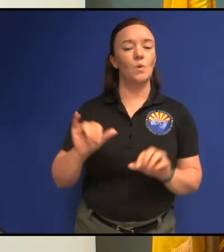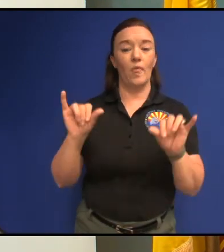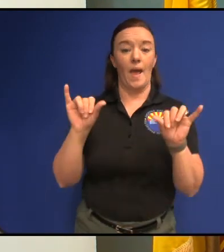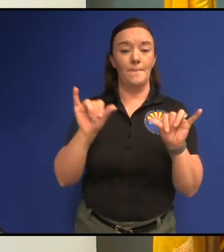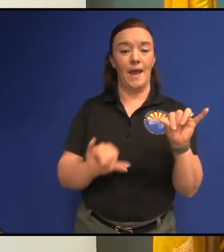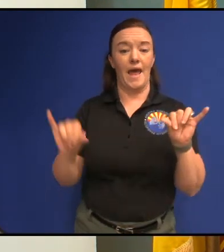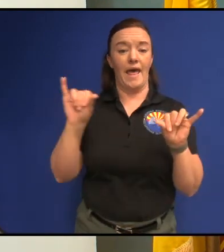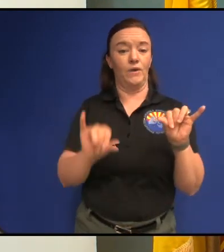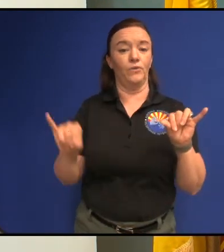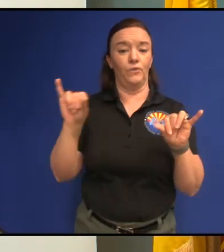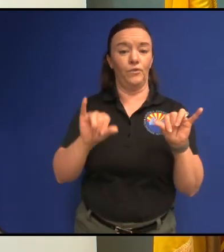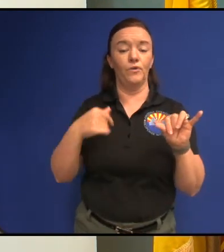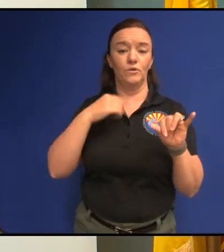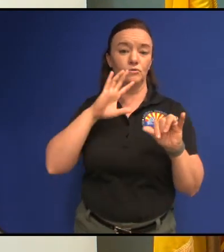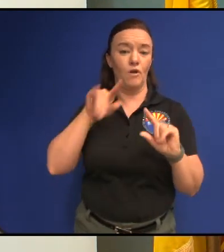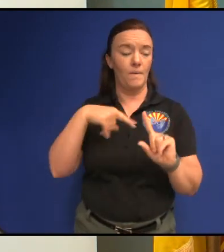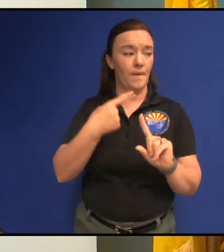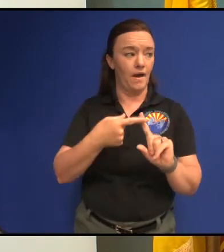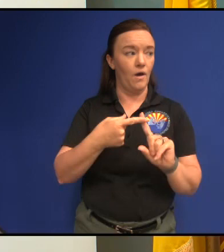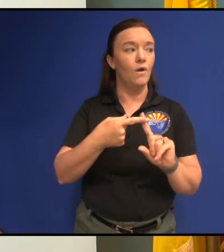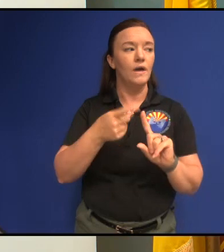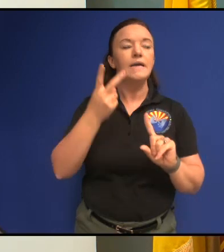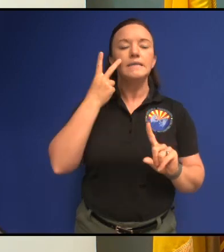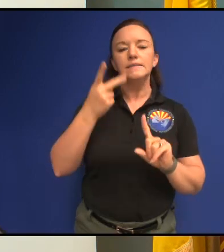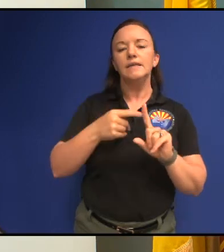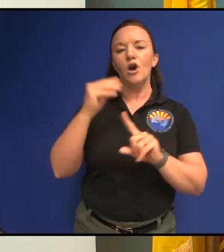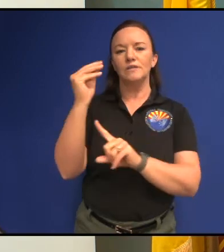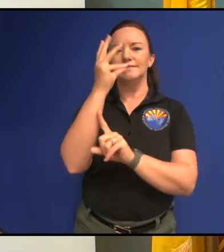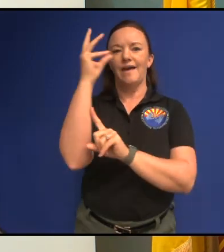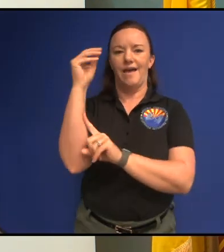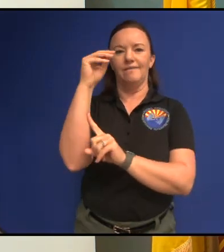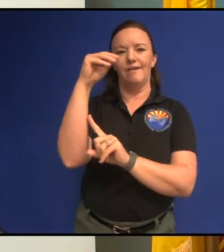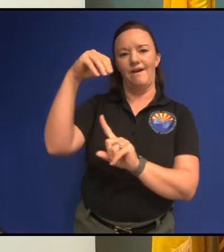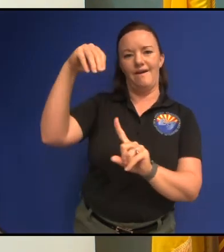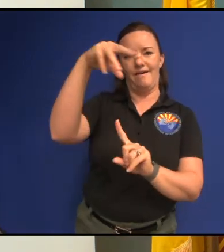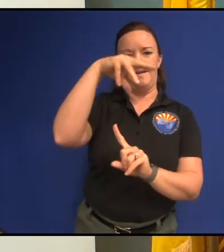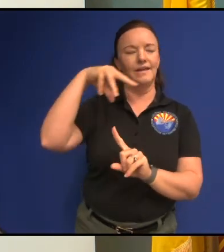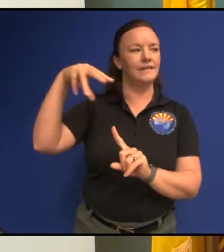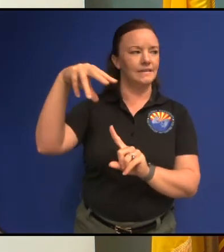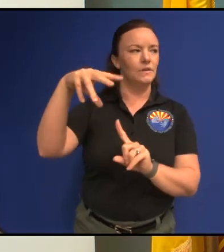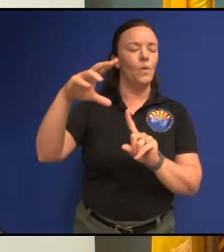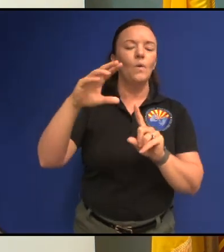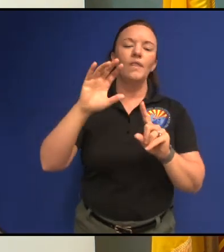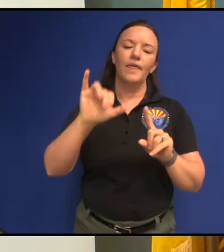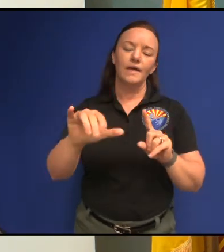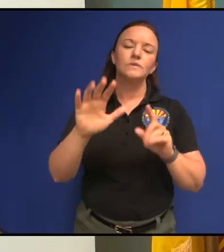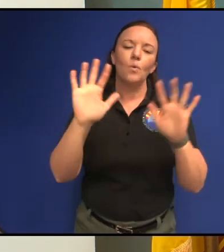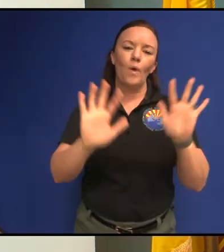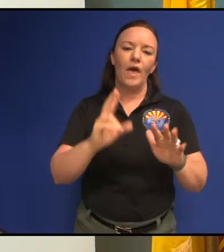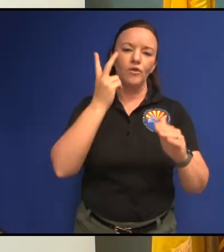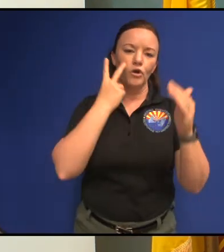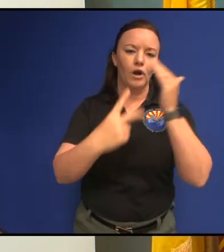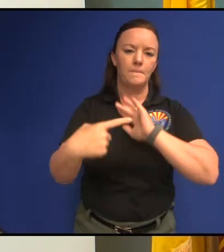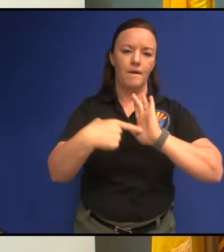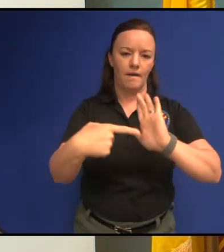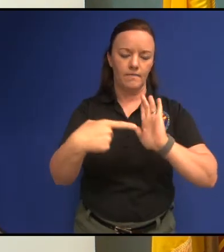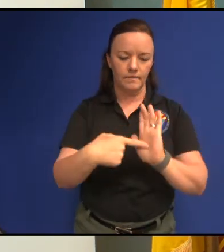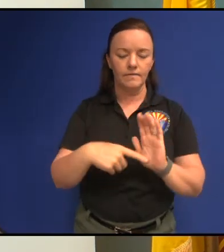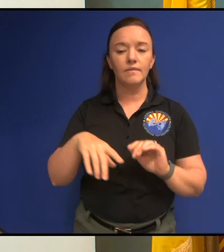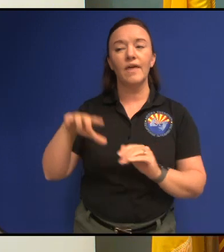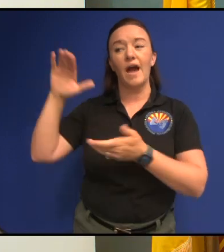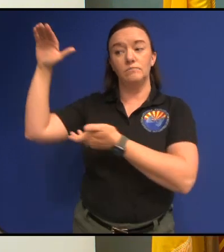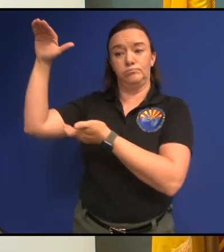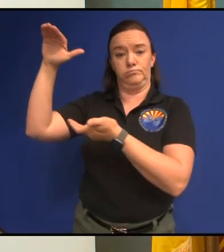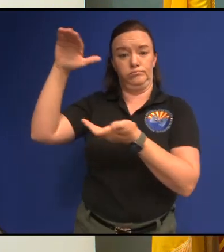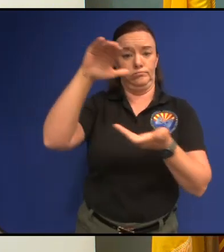You could see it on satellite. This is what it looks like from our weather model's perspective. And that's that trough, that storm system that's coming in